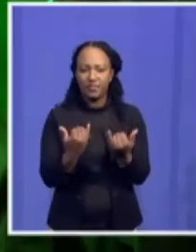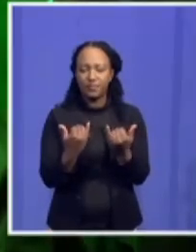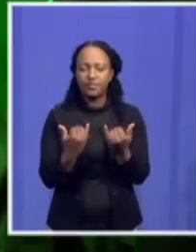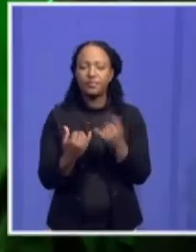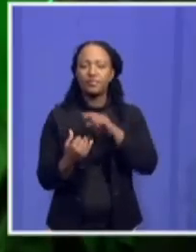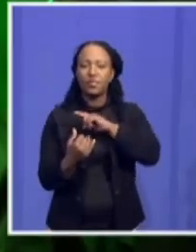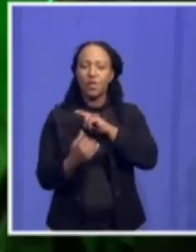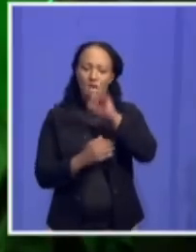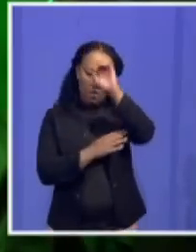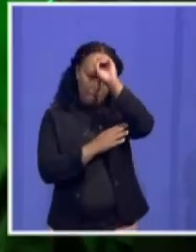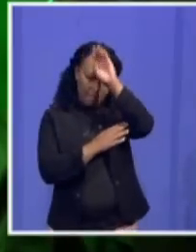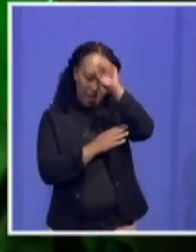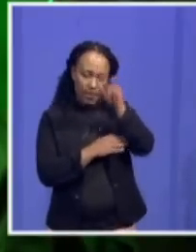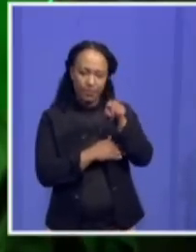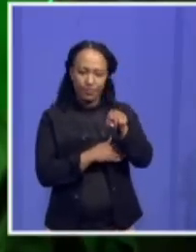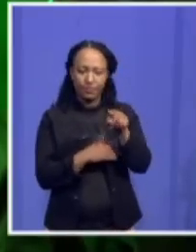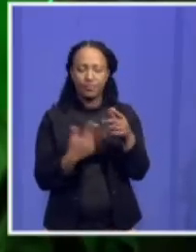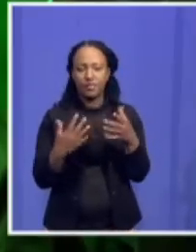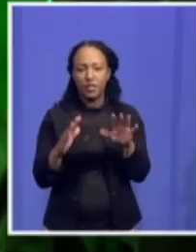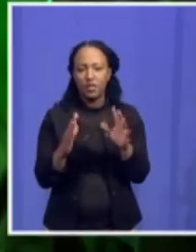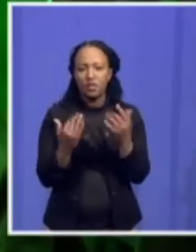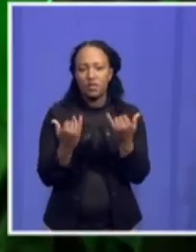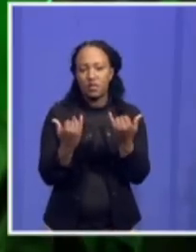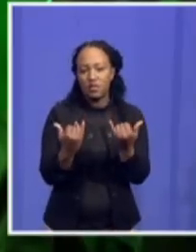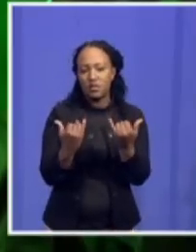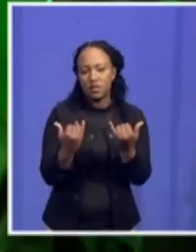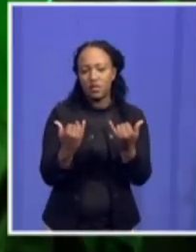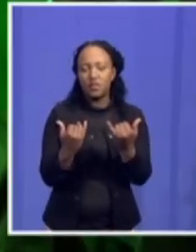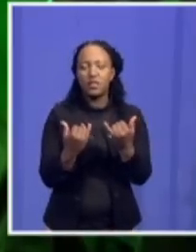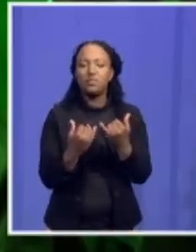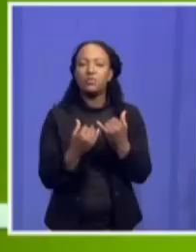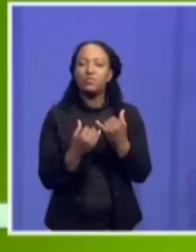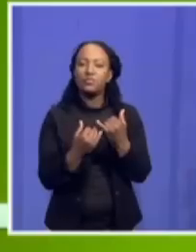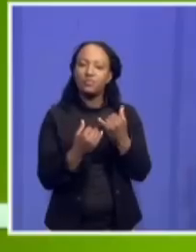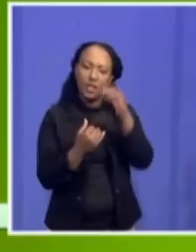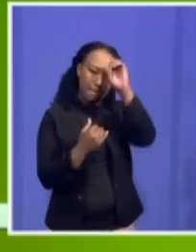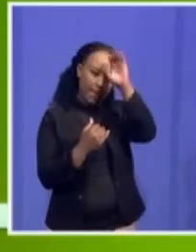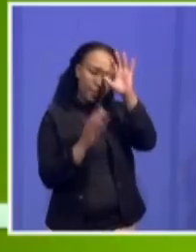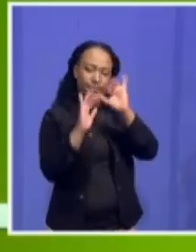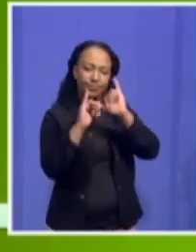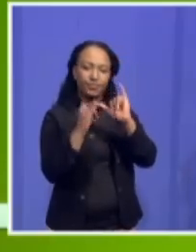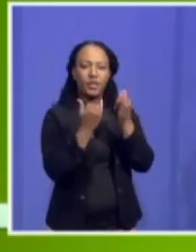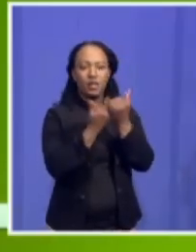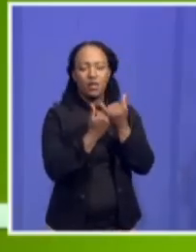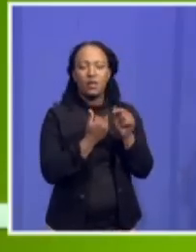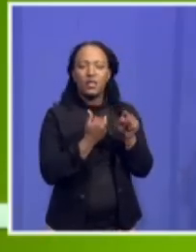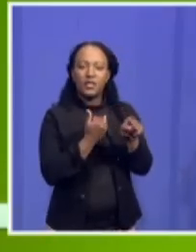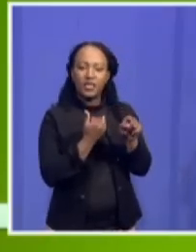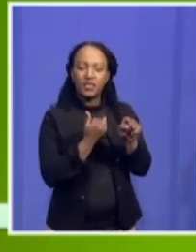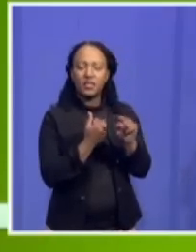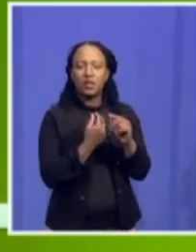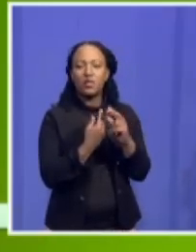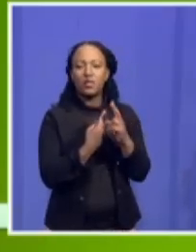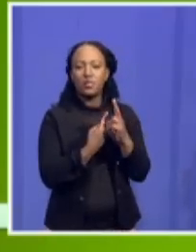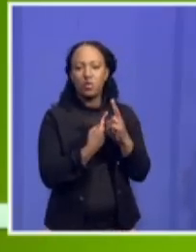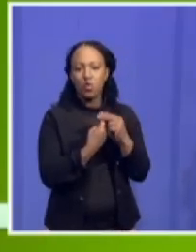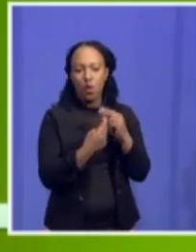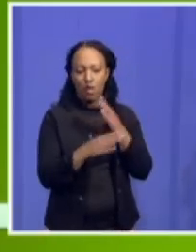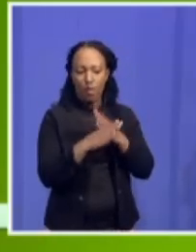mining companies engage with labor in a spirit of partnership and cooperation,